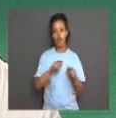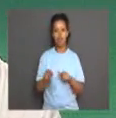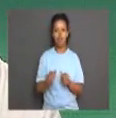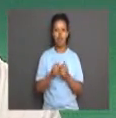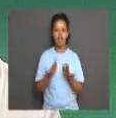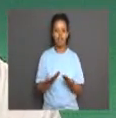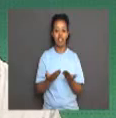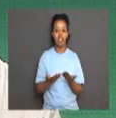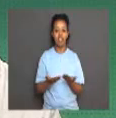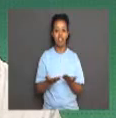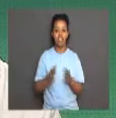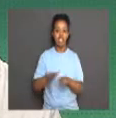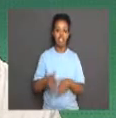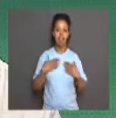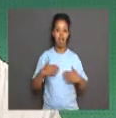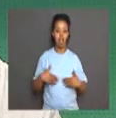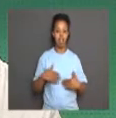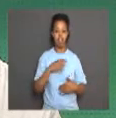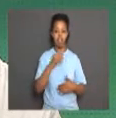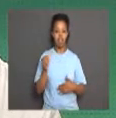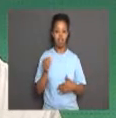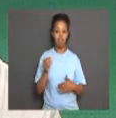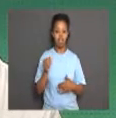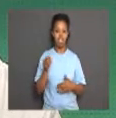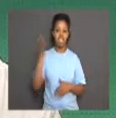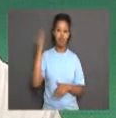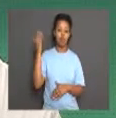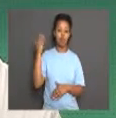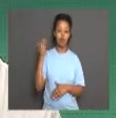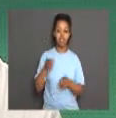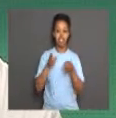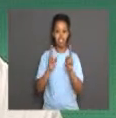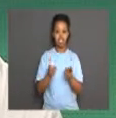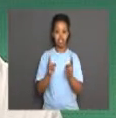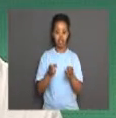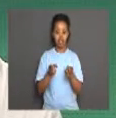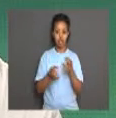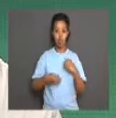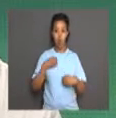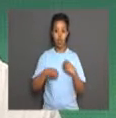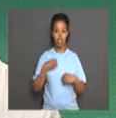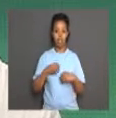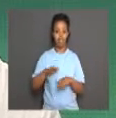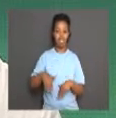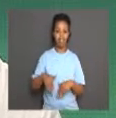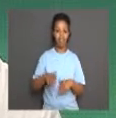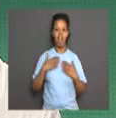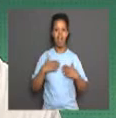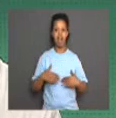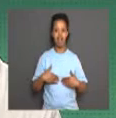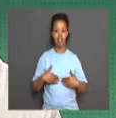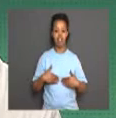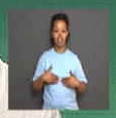how fossils and traces of prehistoric organisms explain and